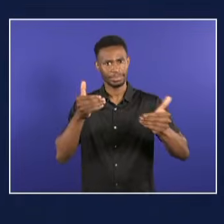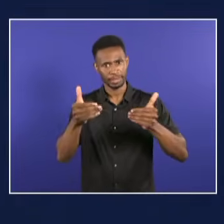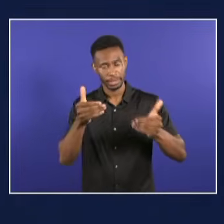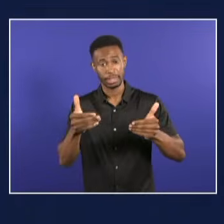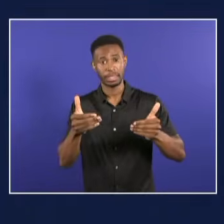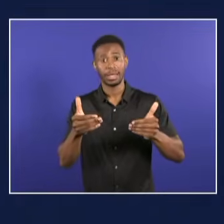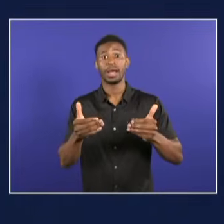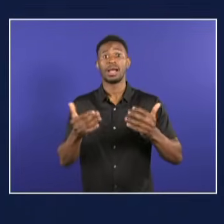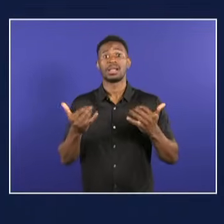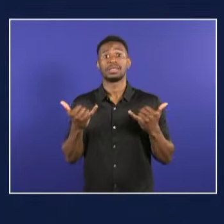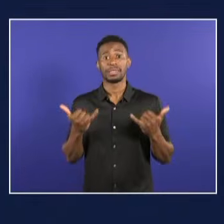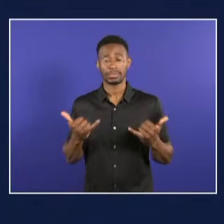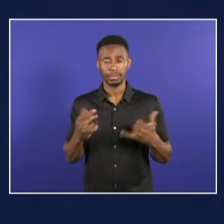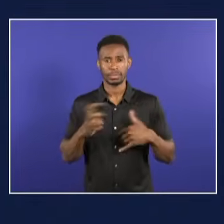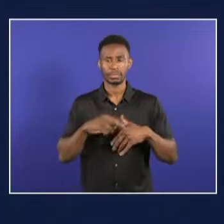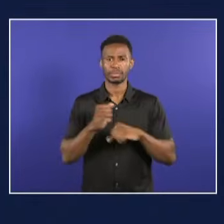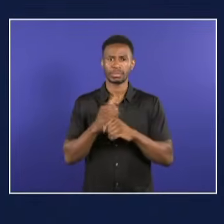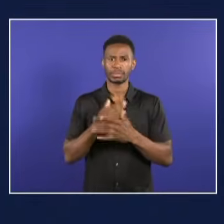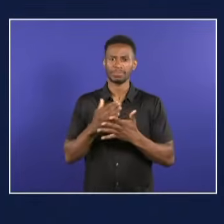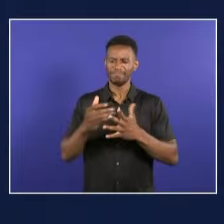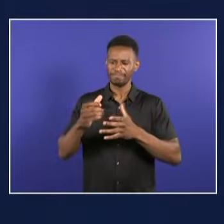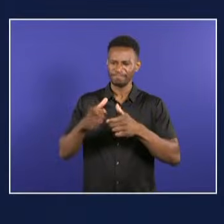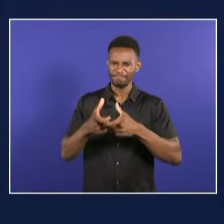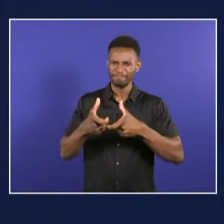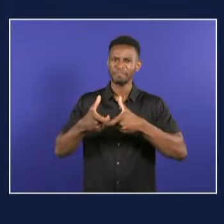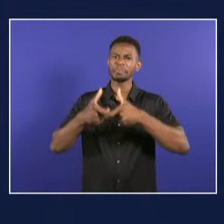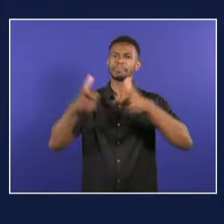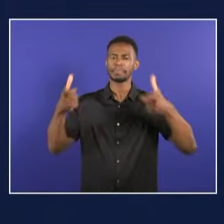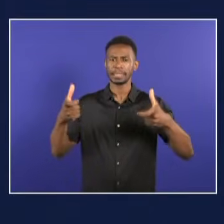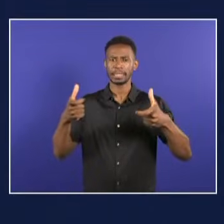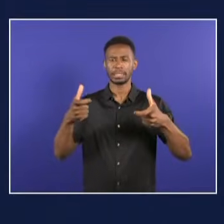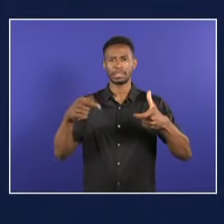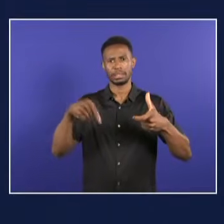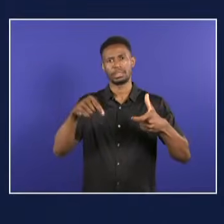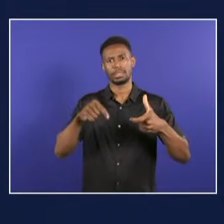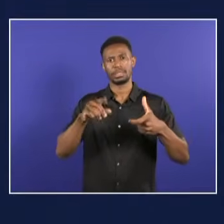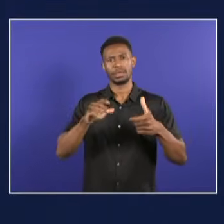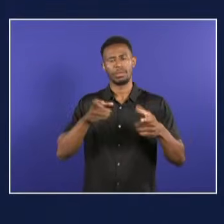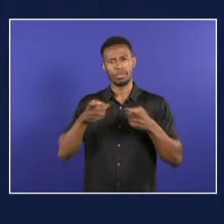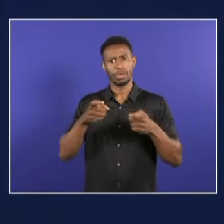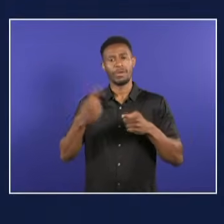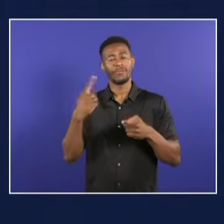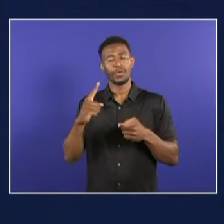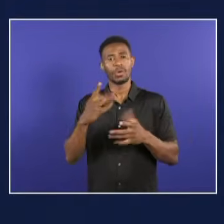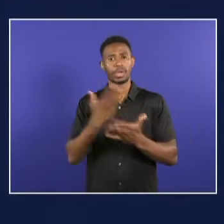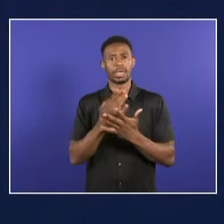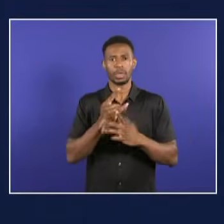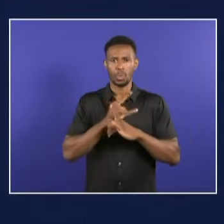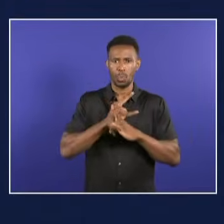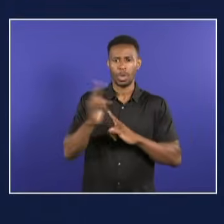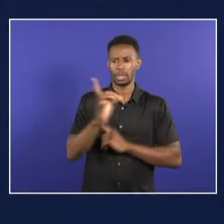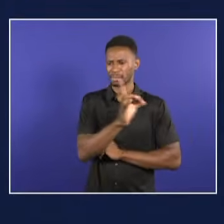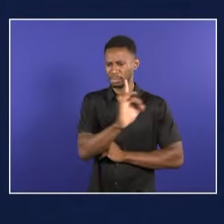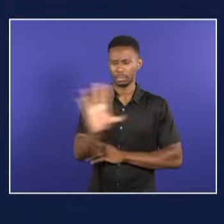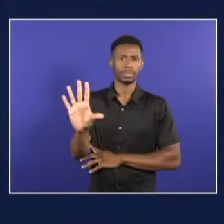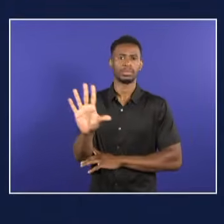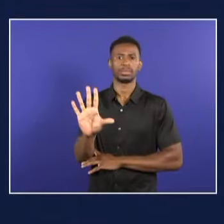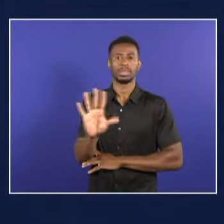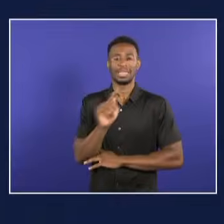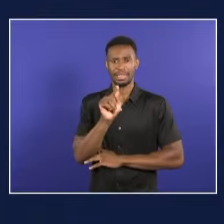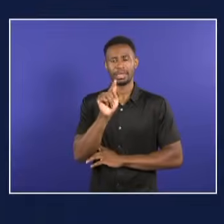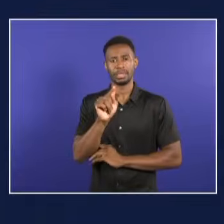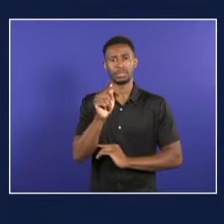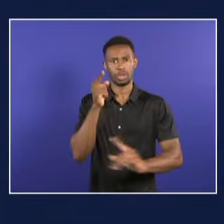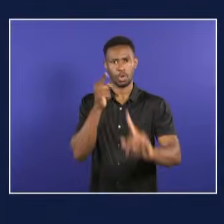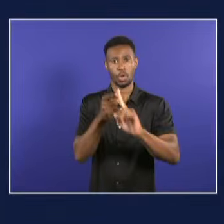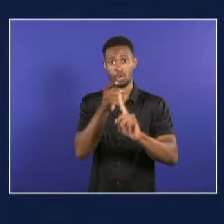Now we must build the biggest party in South Africa, a party that is strong enough to win. That is the mandate